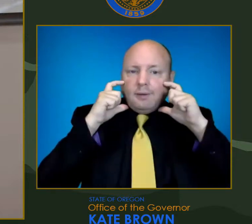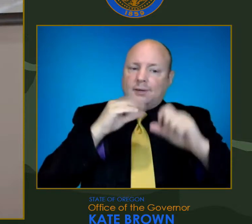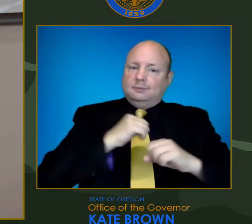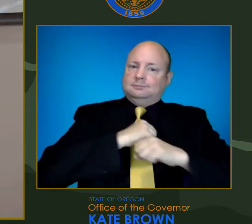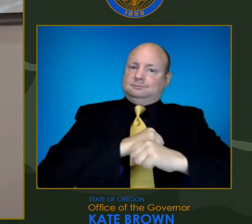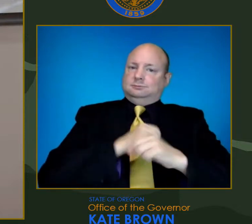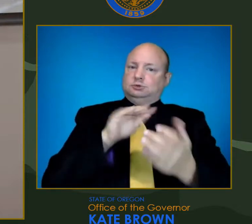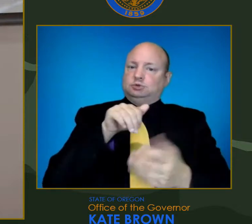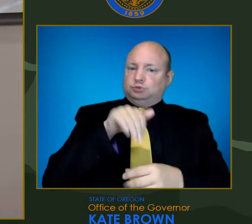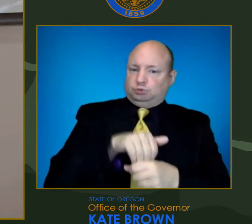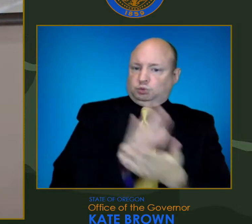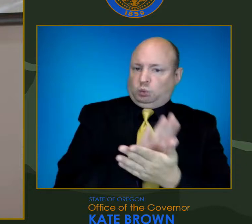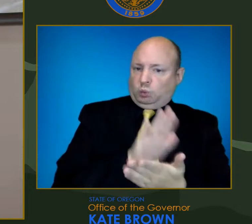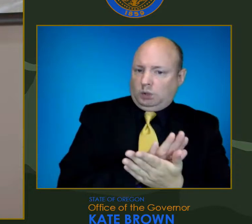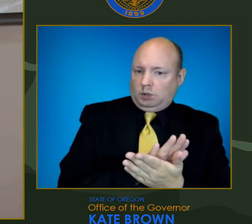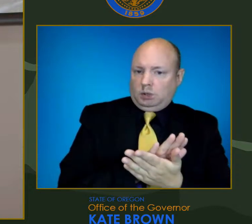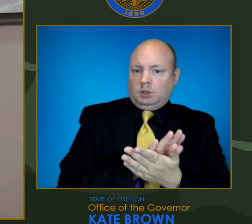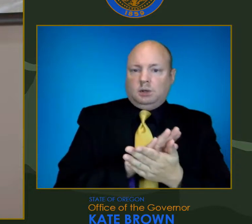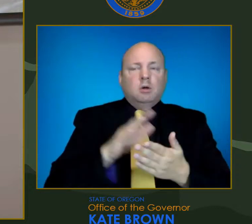this decision.